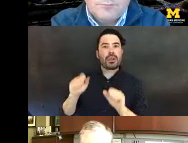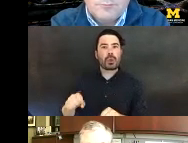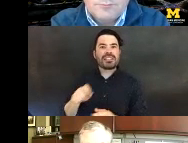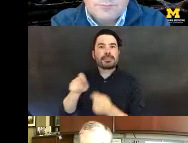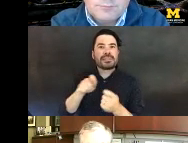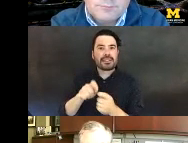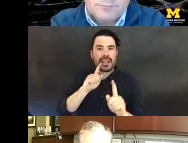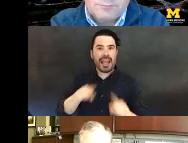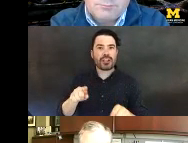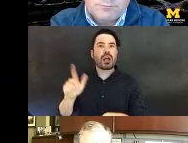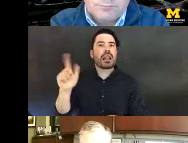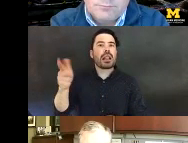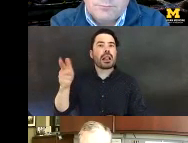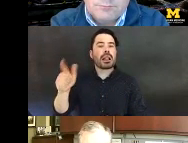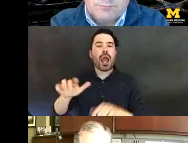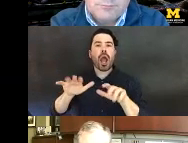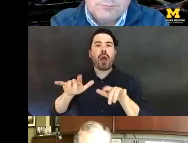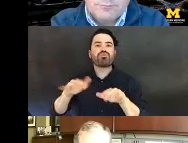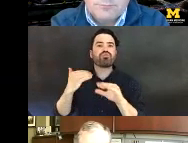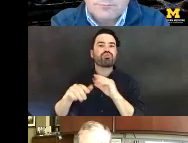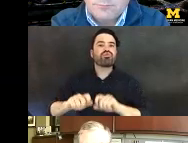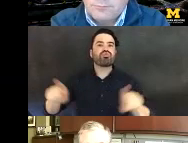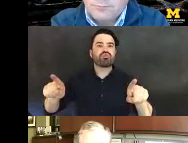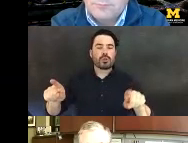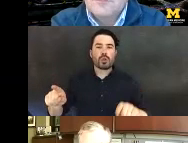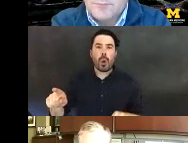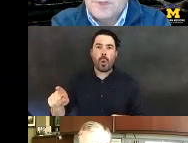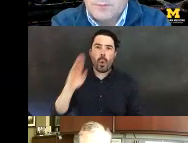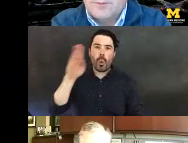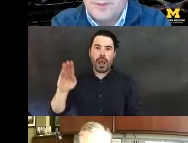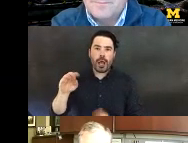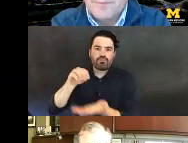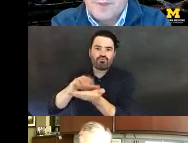ops update as it comes back. So let's be sure we answer that directly.